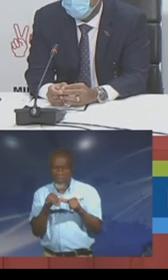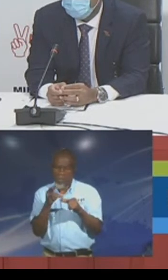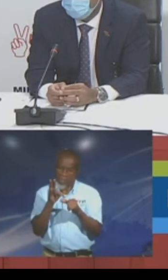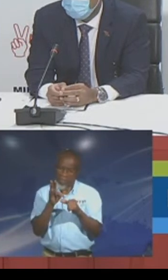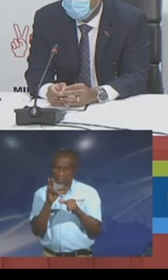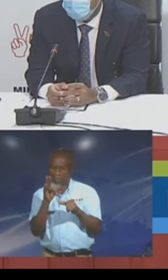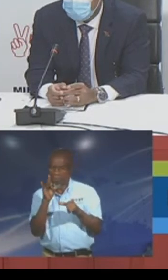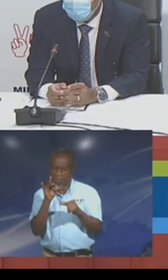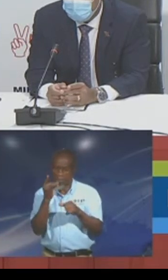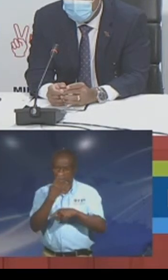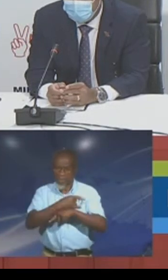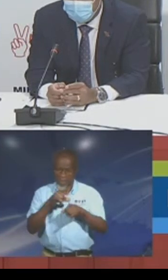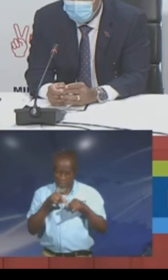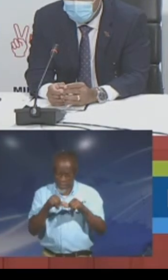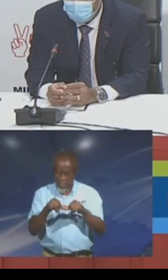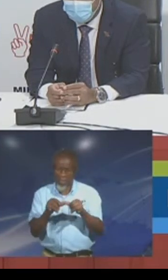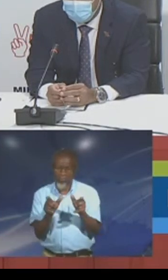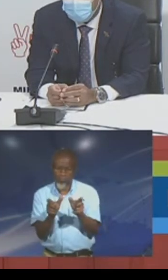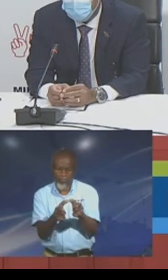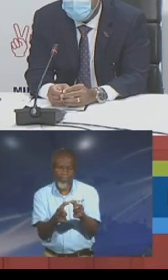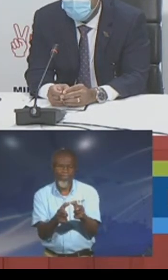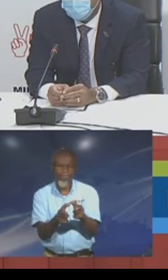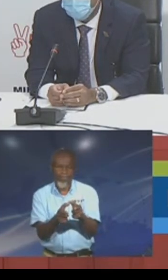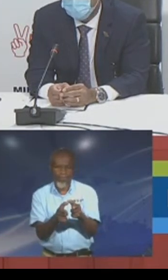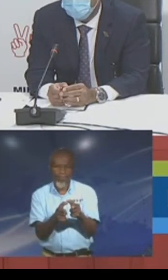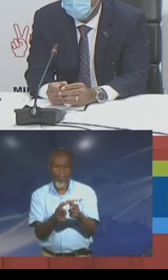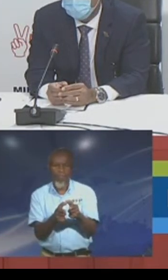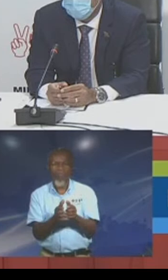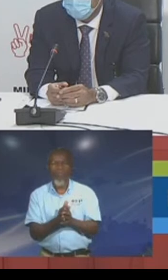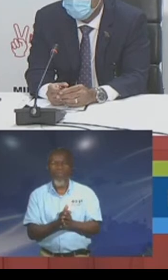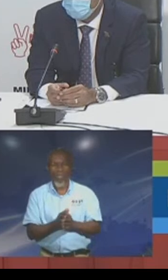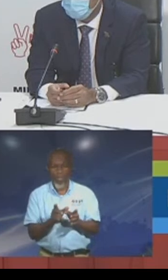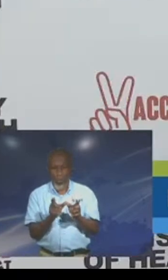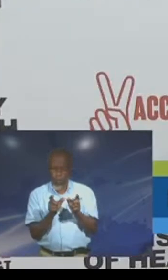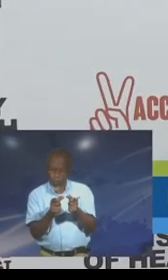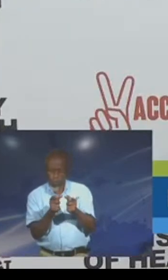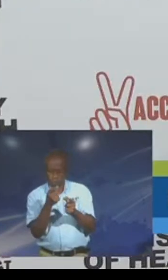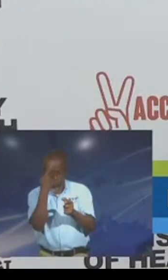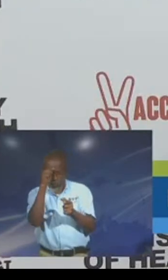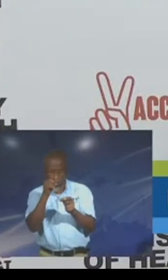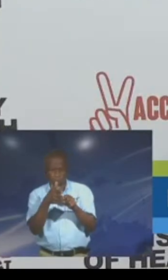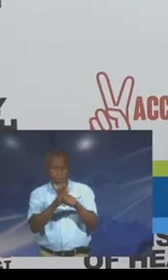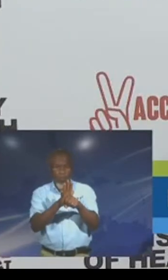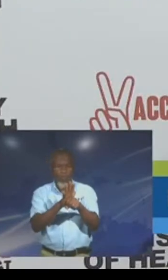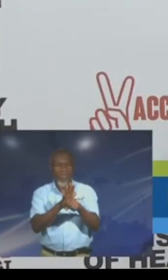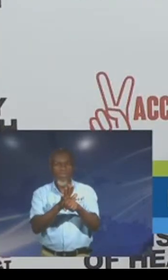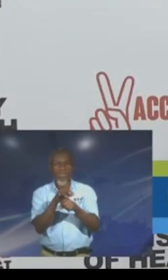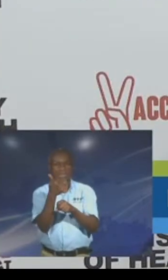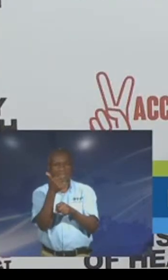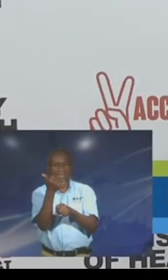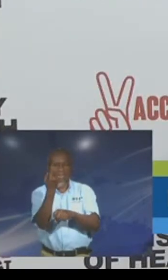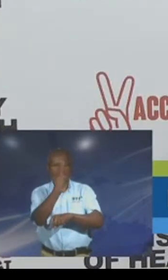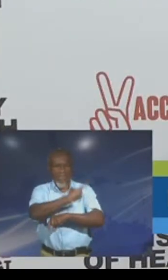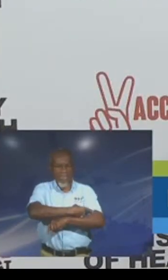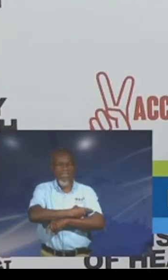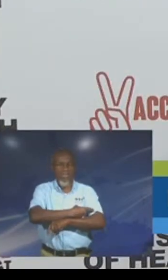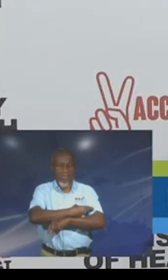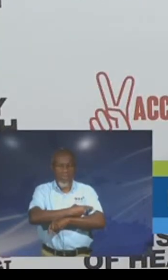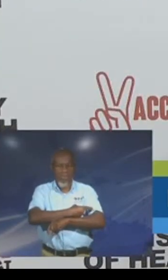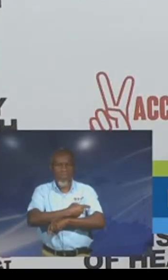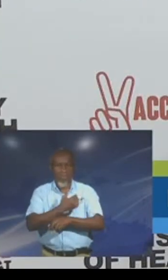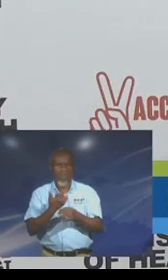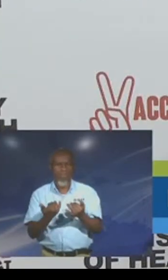Thank you. So there's two different things, right? There's quarantine period for COVID-19, which is 10 days at this point in time. So that